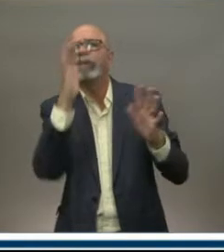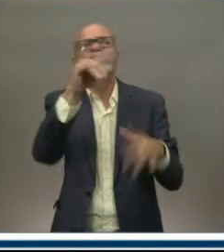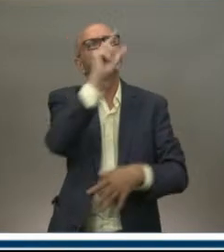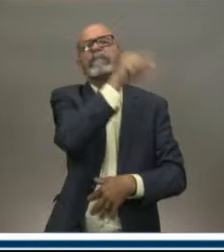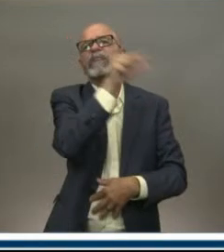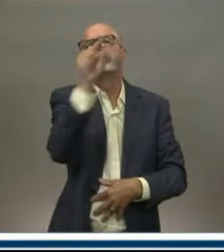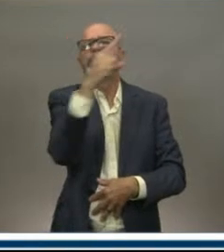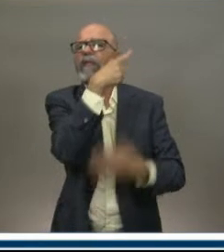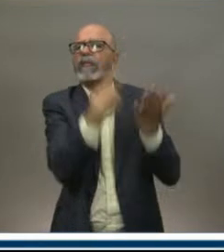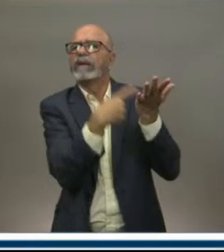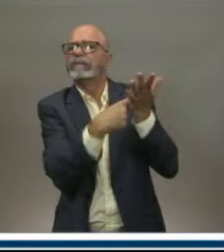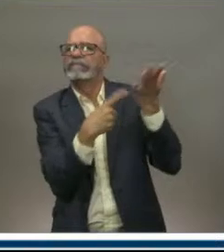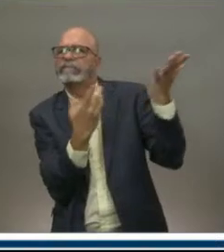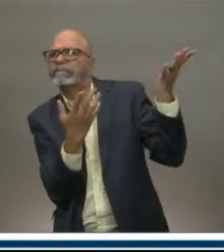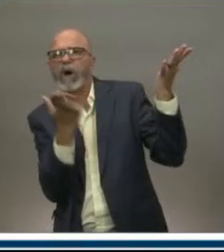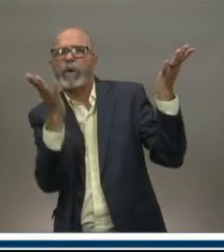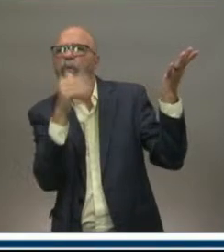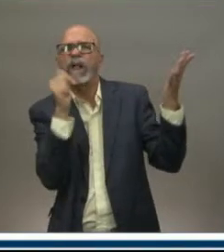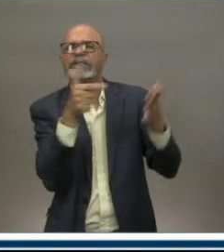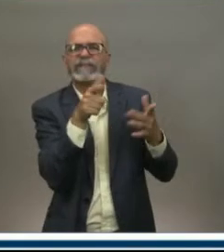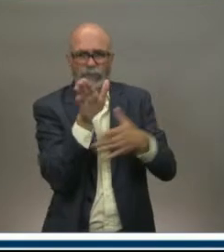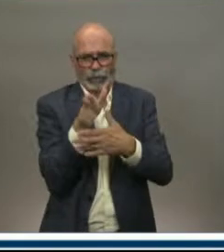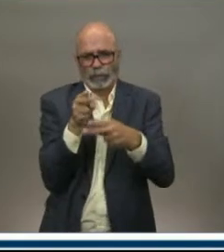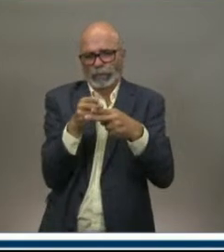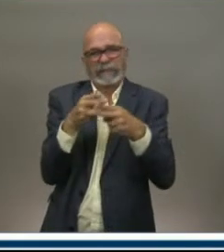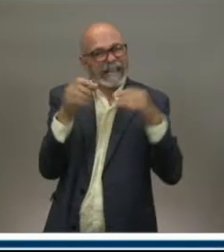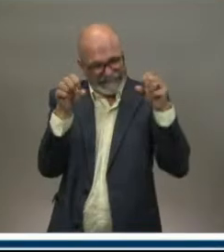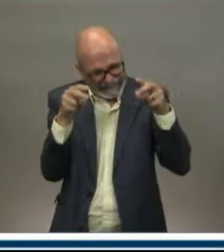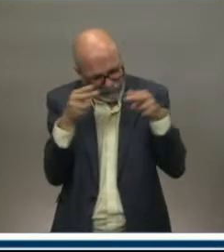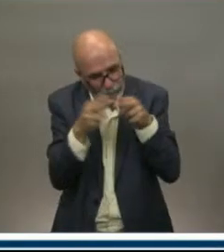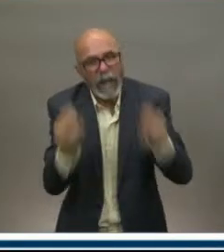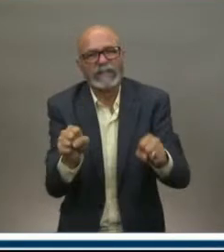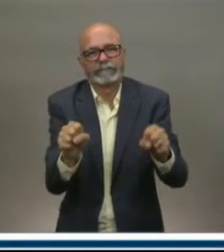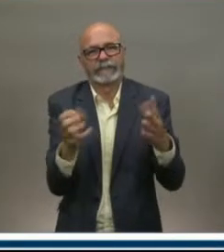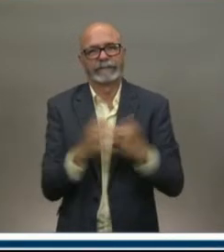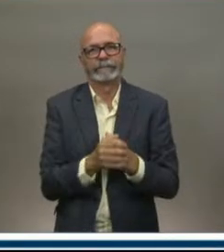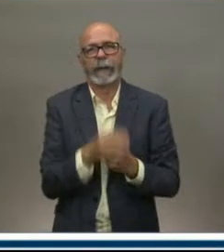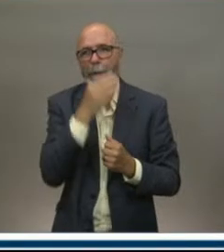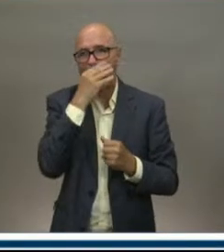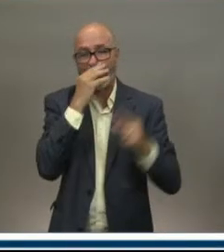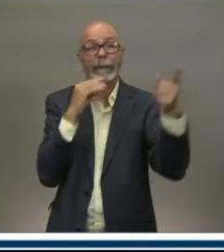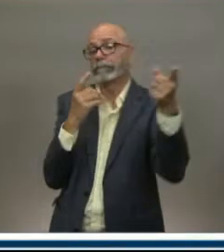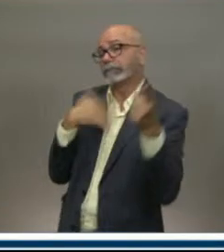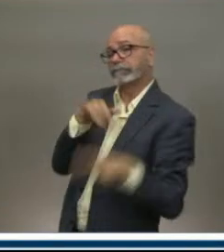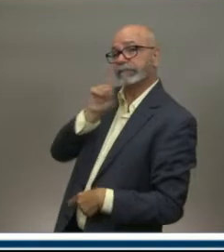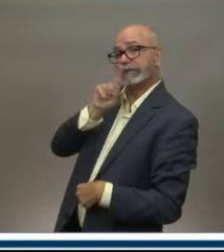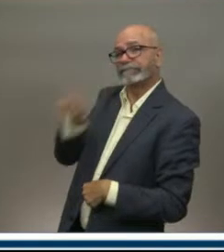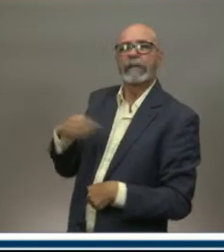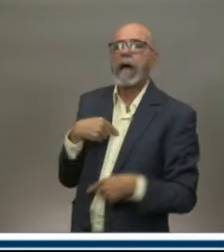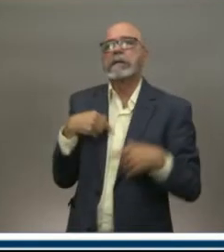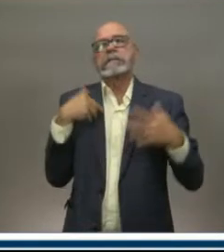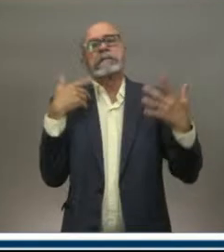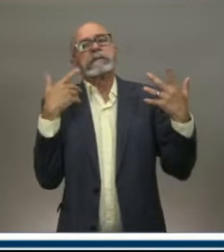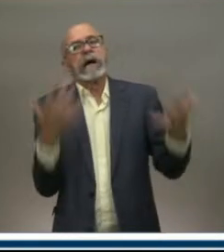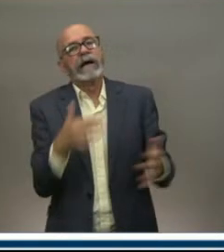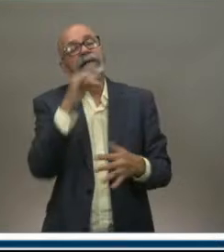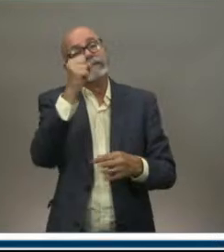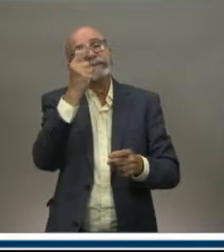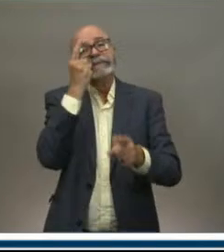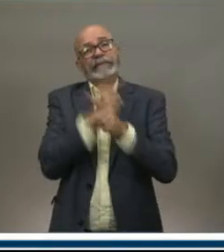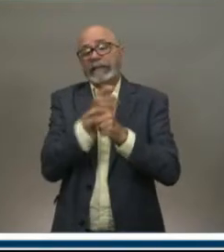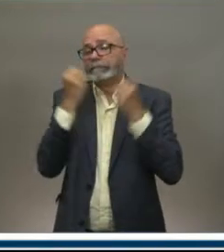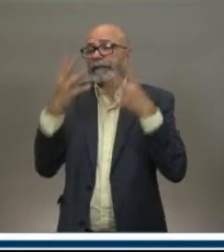moved on that sooner? So I think that gets into a number of factors. First and